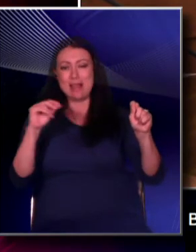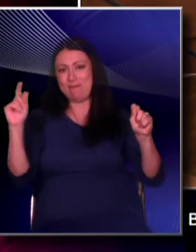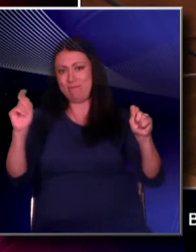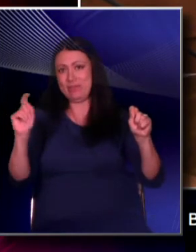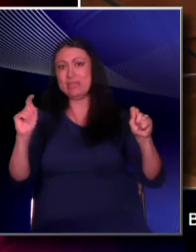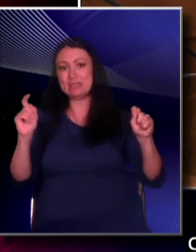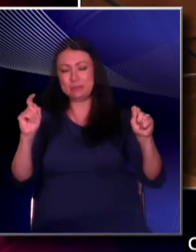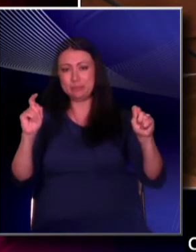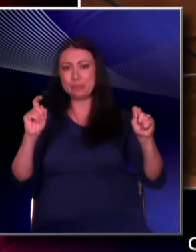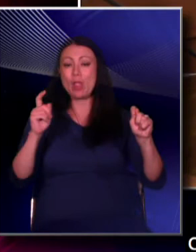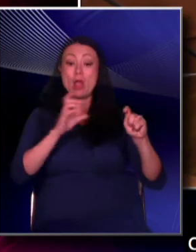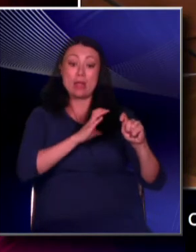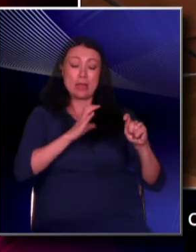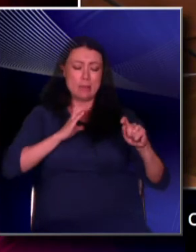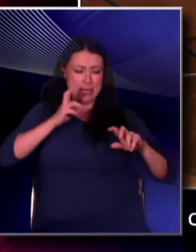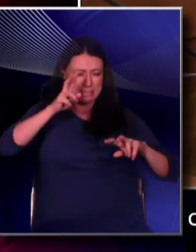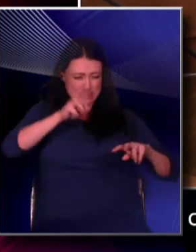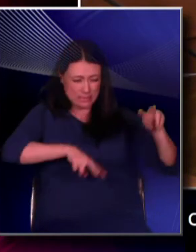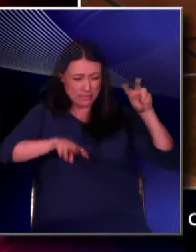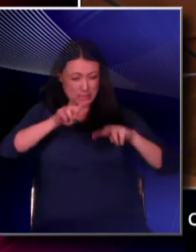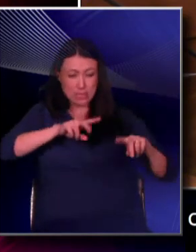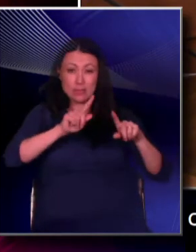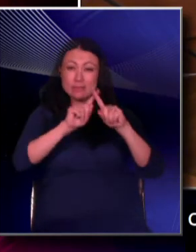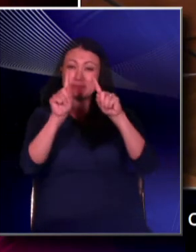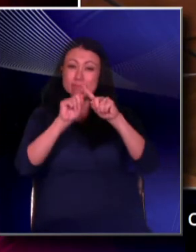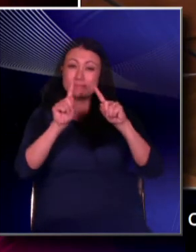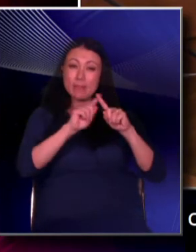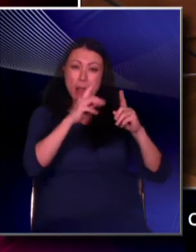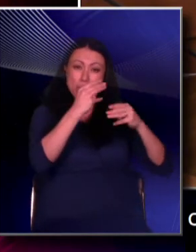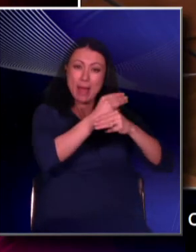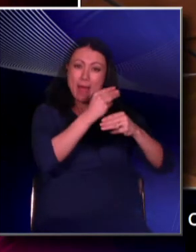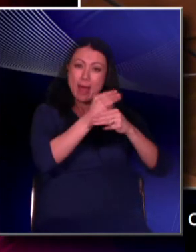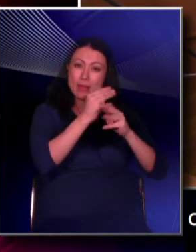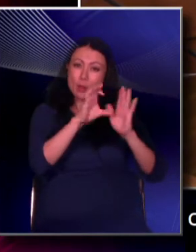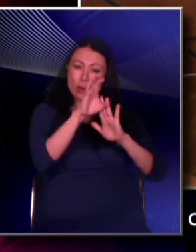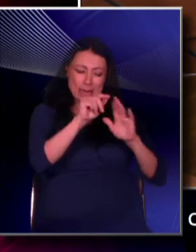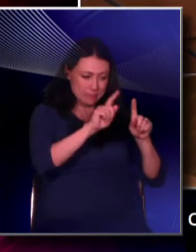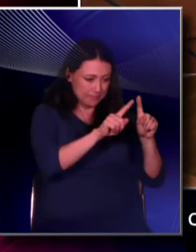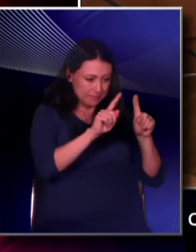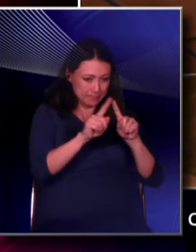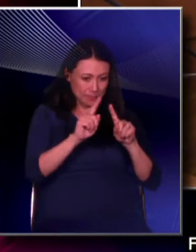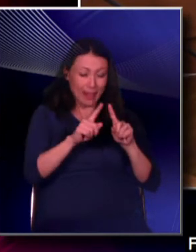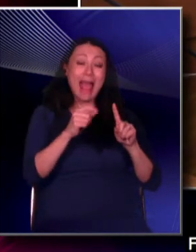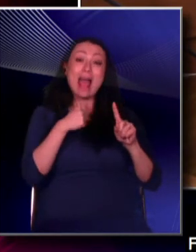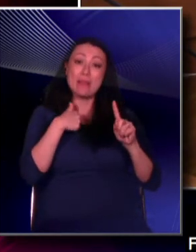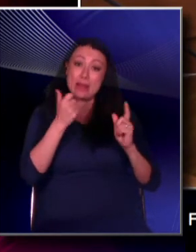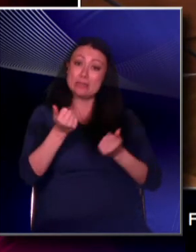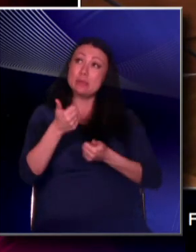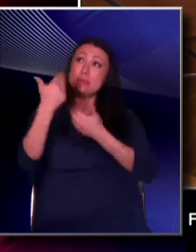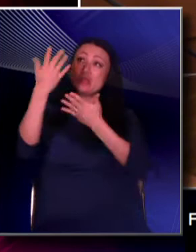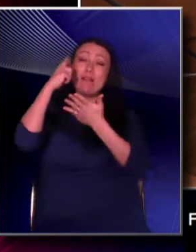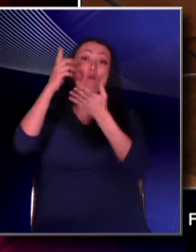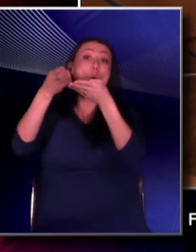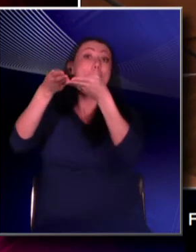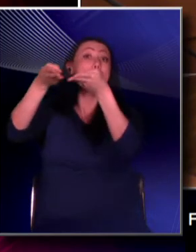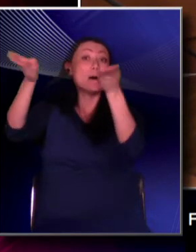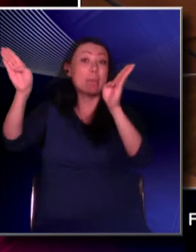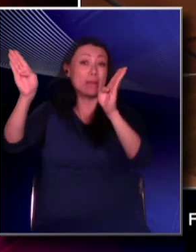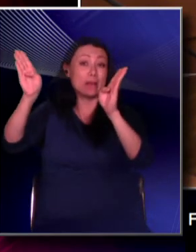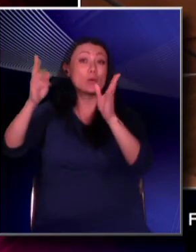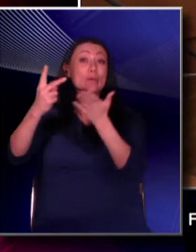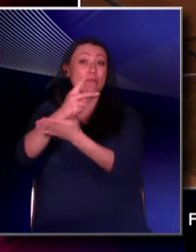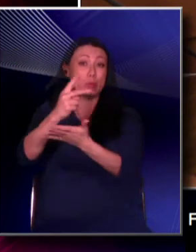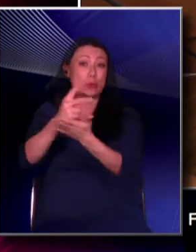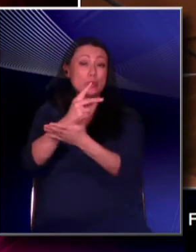campus, to look at and review math materials. It's been up for public review. A rubric was formed.